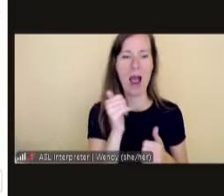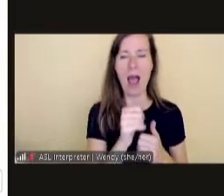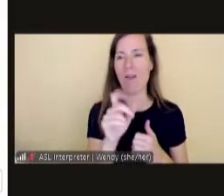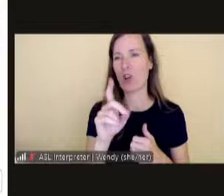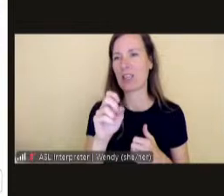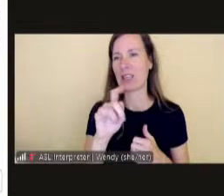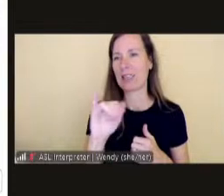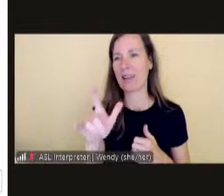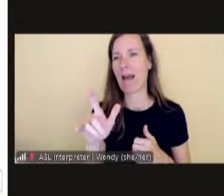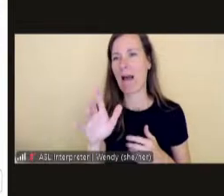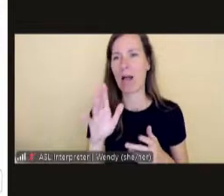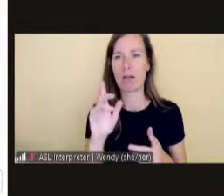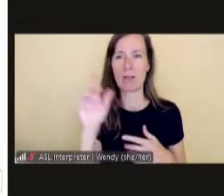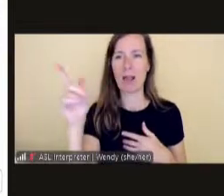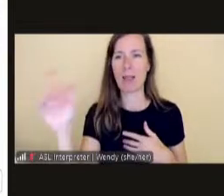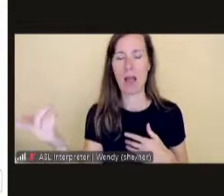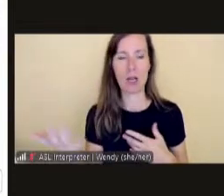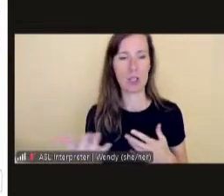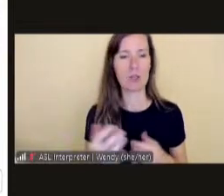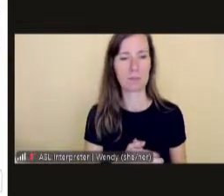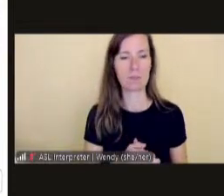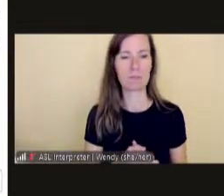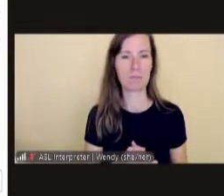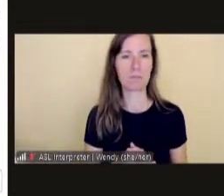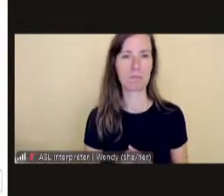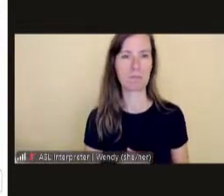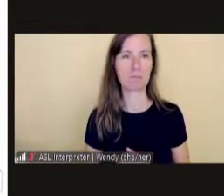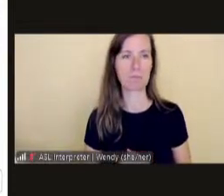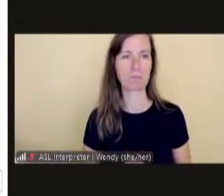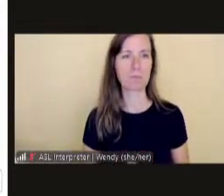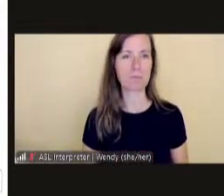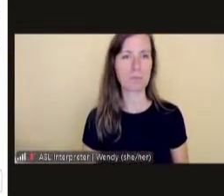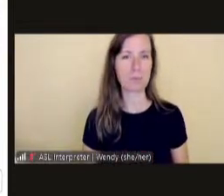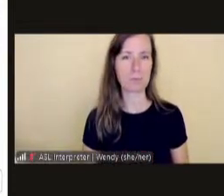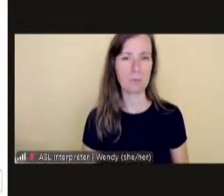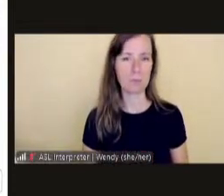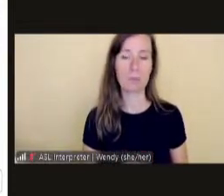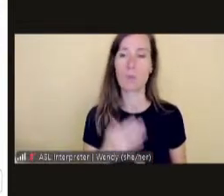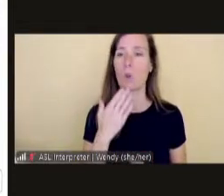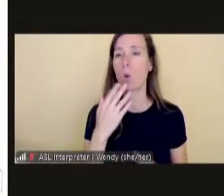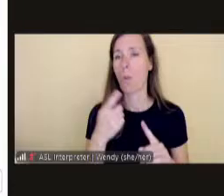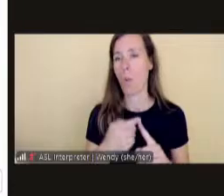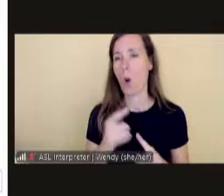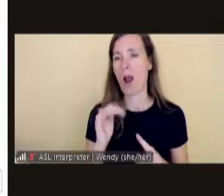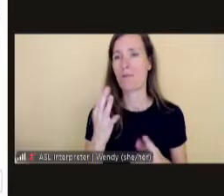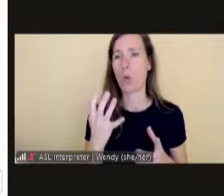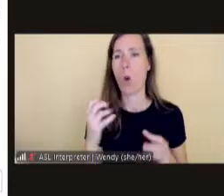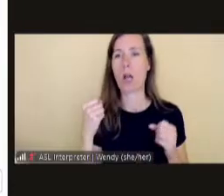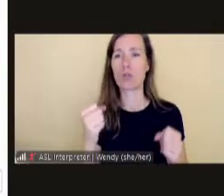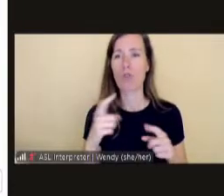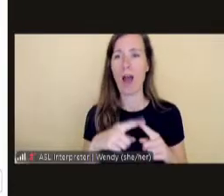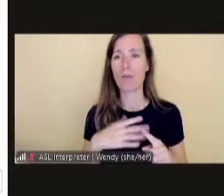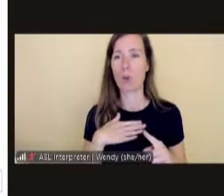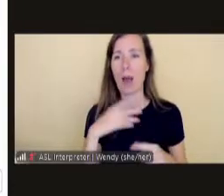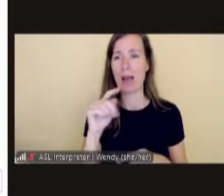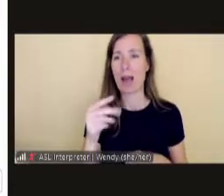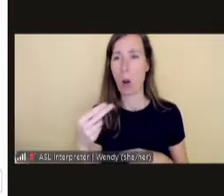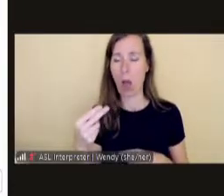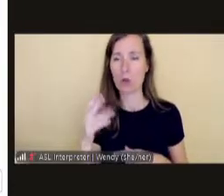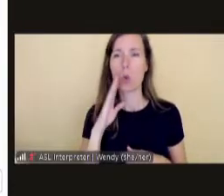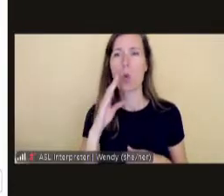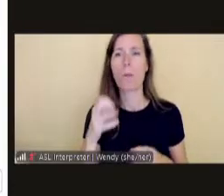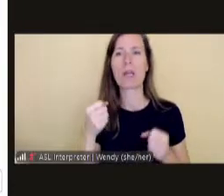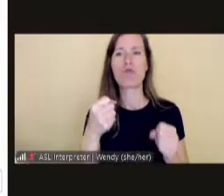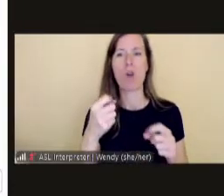see that. Yeah, but it's a good question. Yeah, it's a very good point. If you want to drive to my townhouse, you will be driving to my